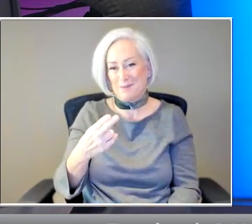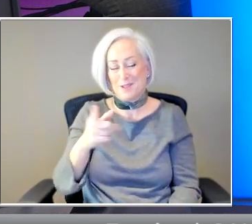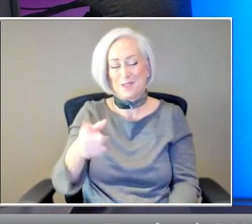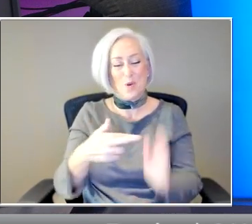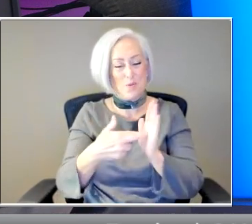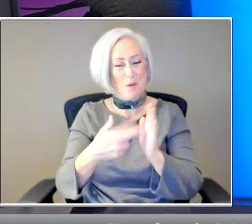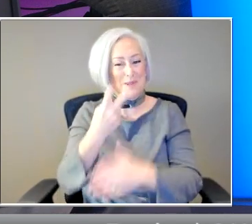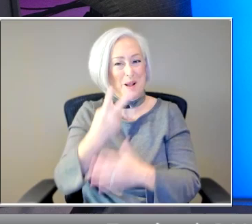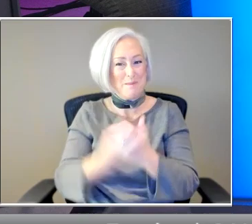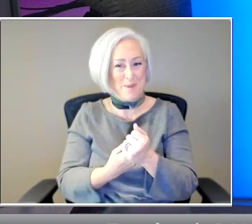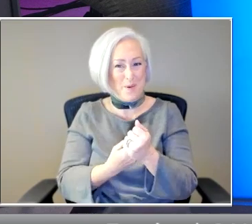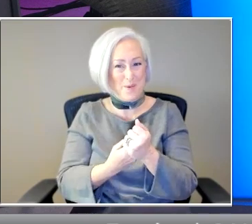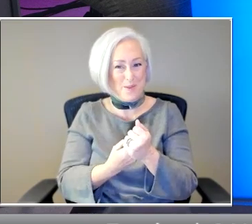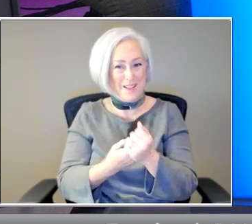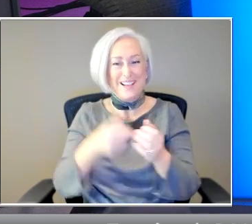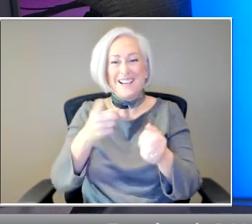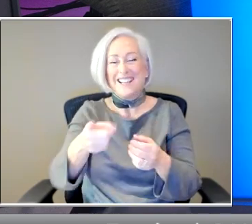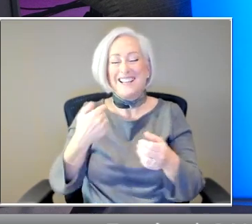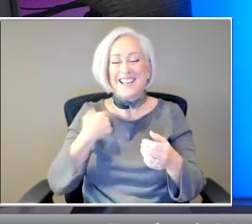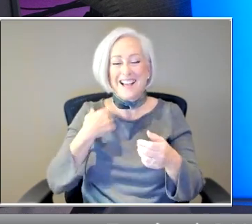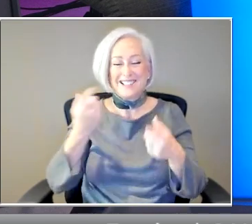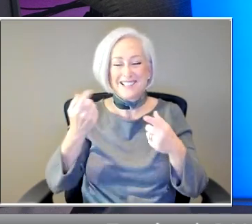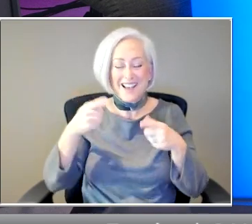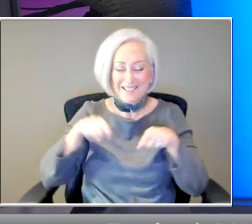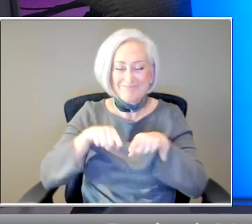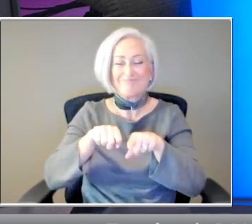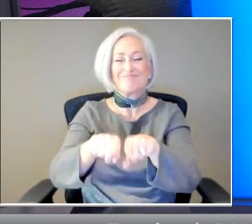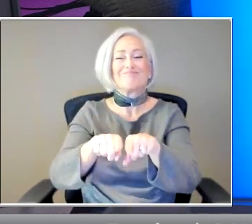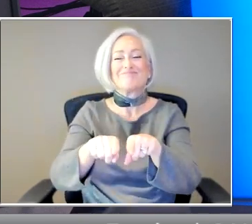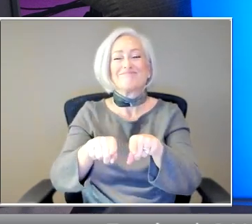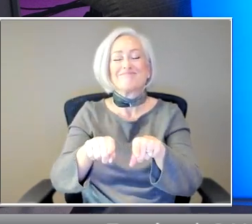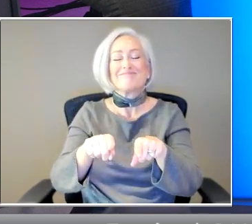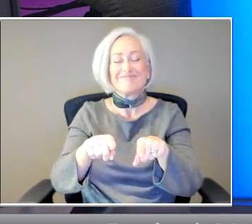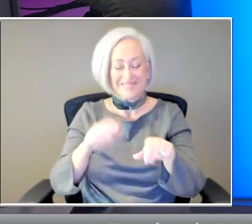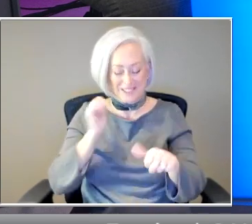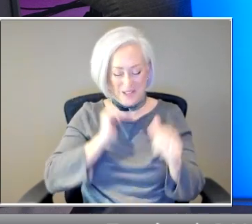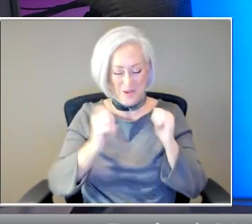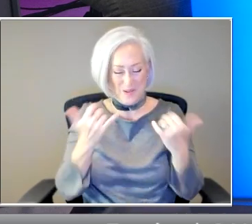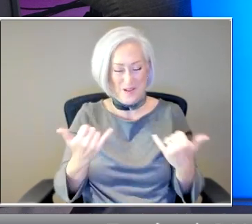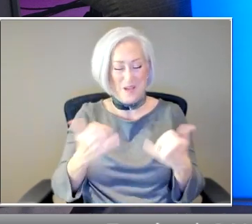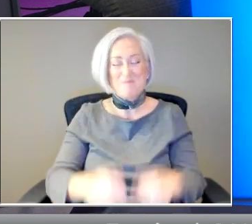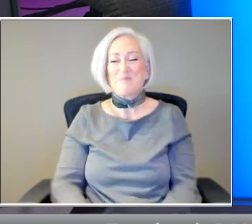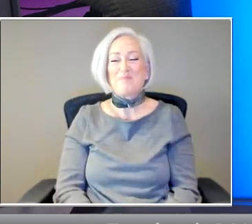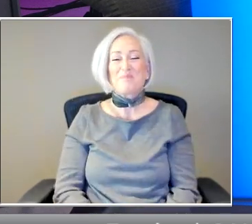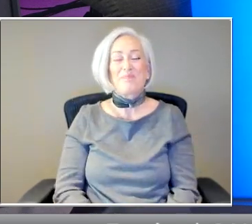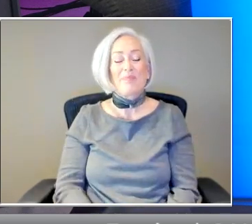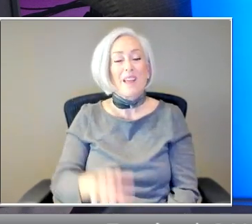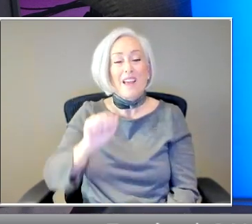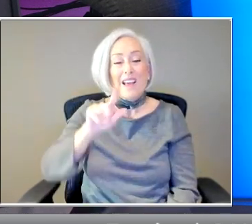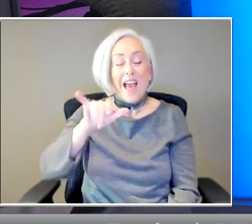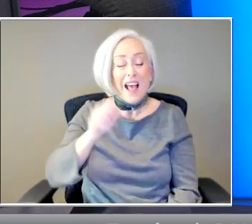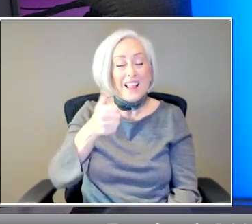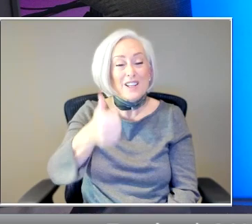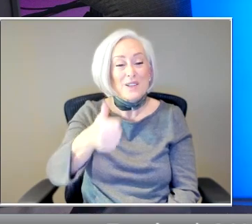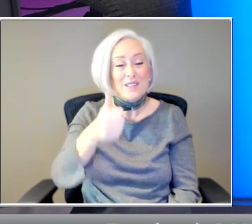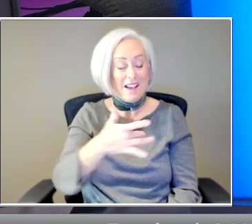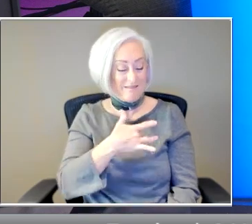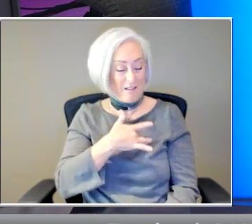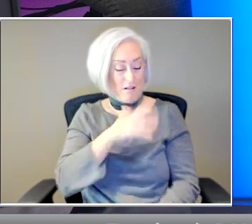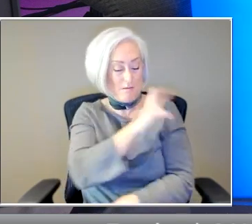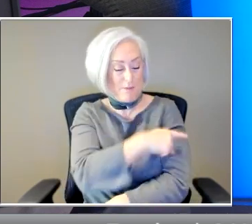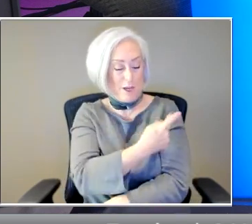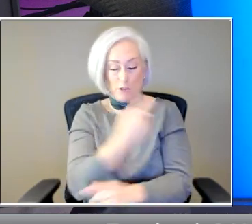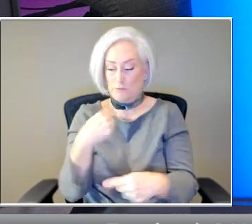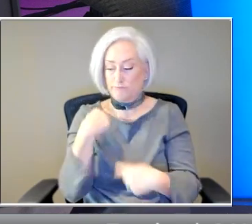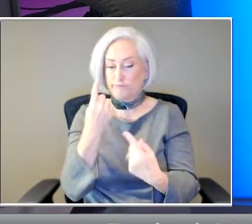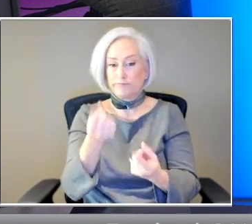crossover Absolutely. episode right now. Yeah. Thank you for joining us. Thank you. Allie, you've been a cardiology patient since you were born. How